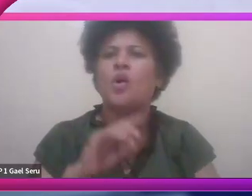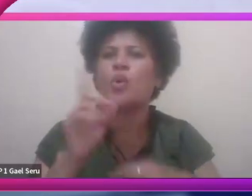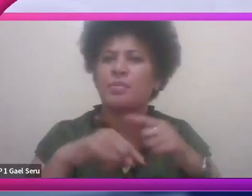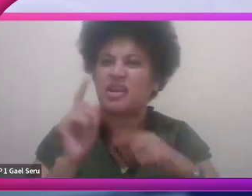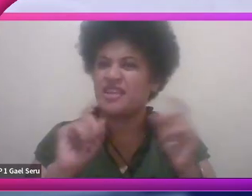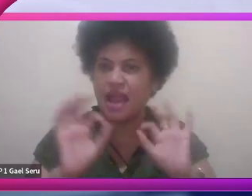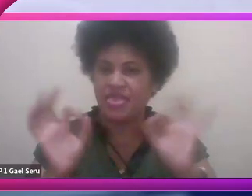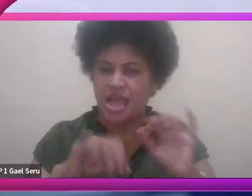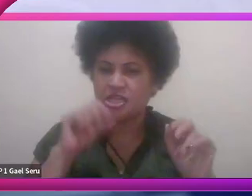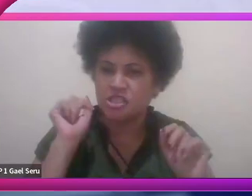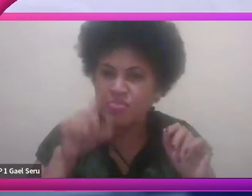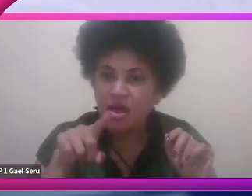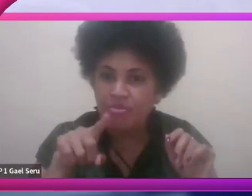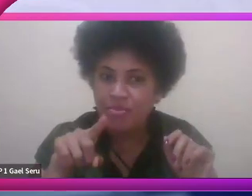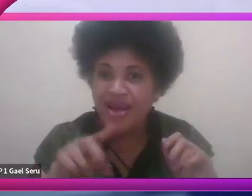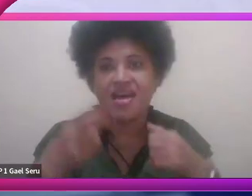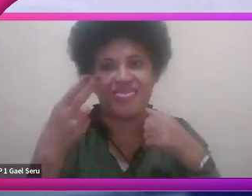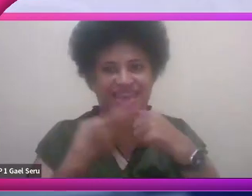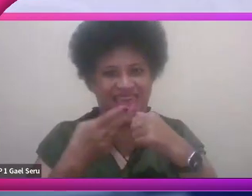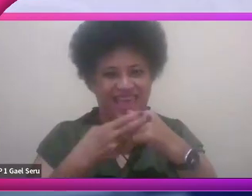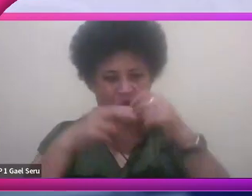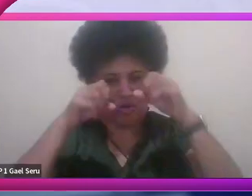in? Those eggs will be released